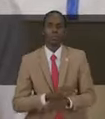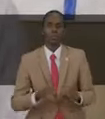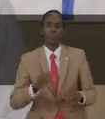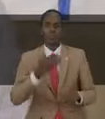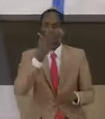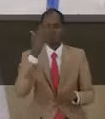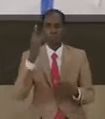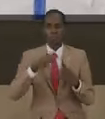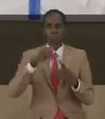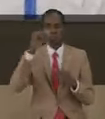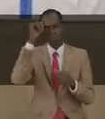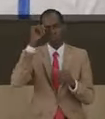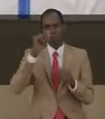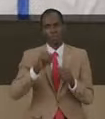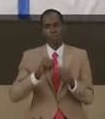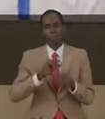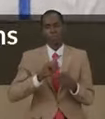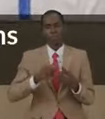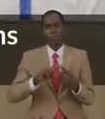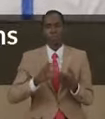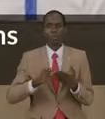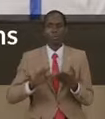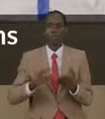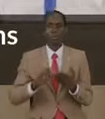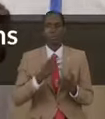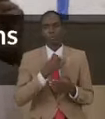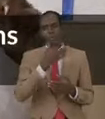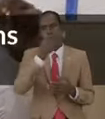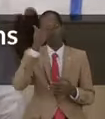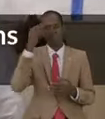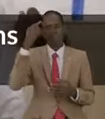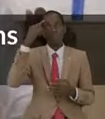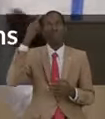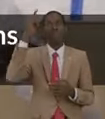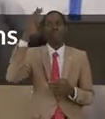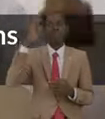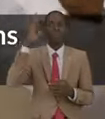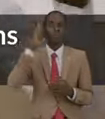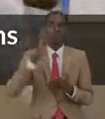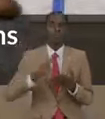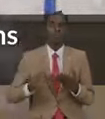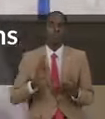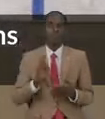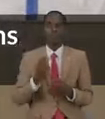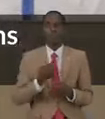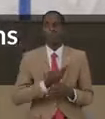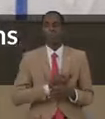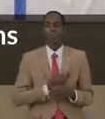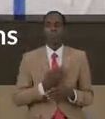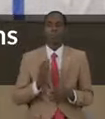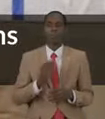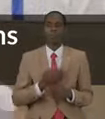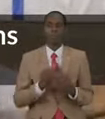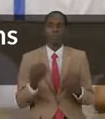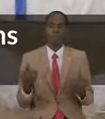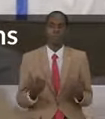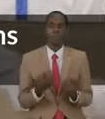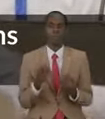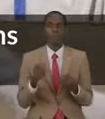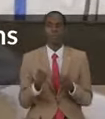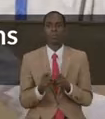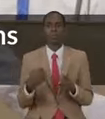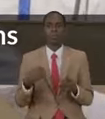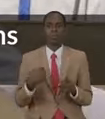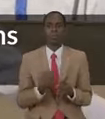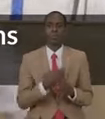forget. For God will forgive us of our sins, as we forgive